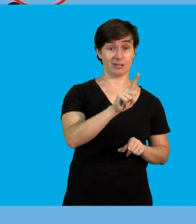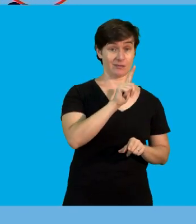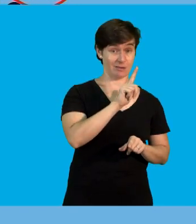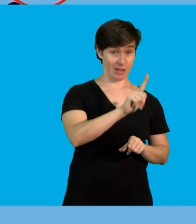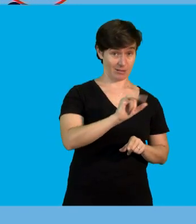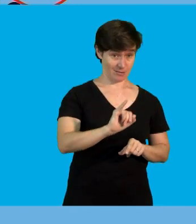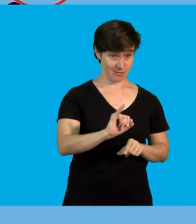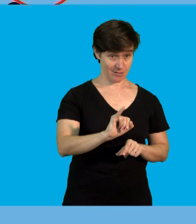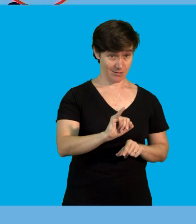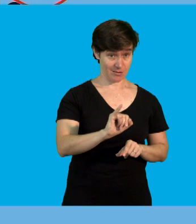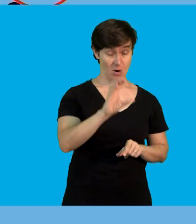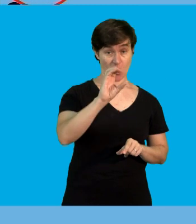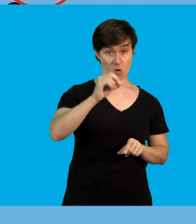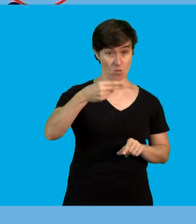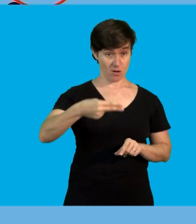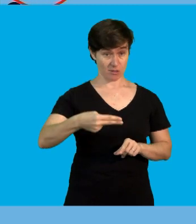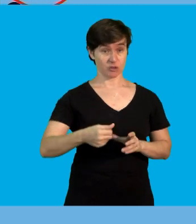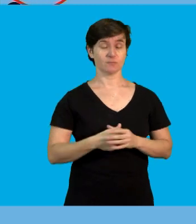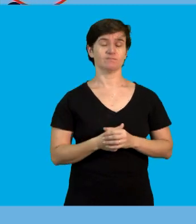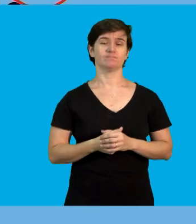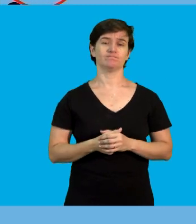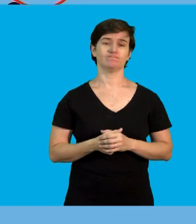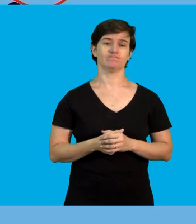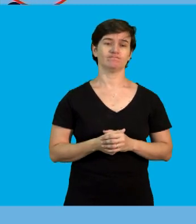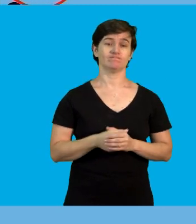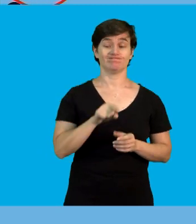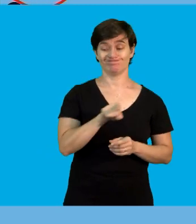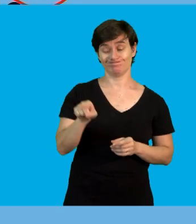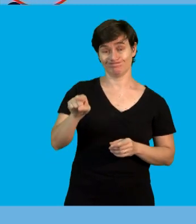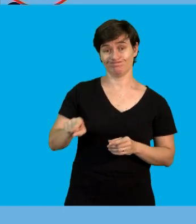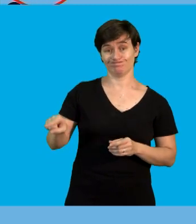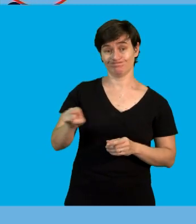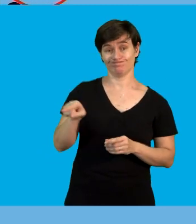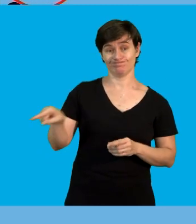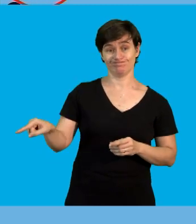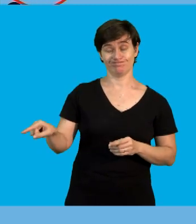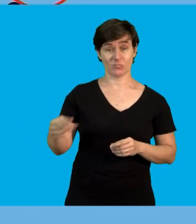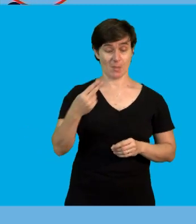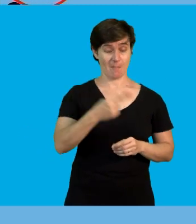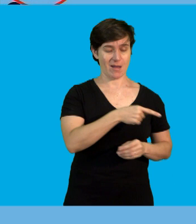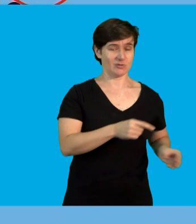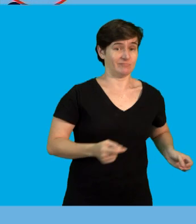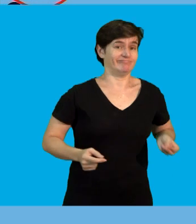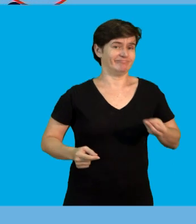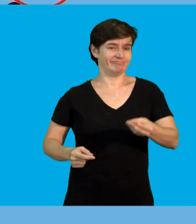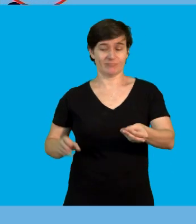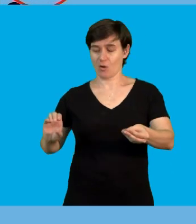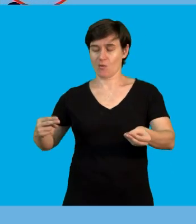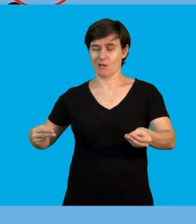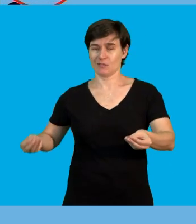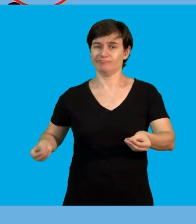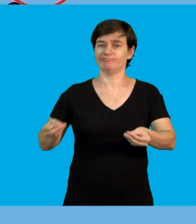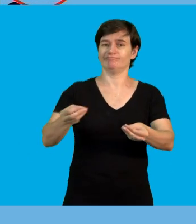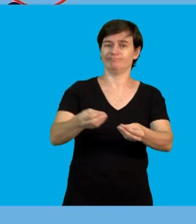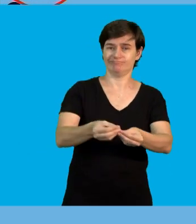it's lithium hydroxide, it's LiOH. The product, we know H is going to be